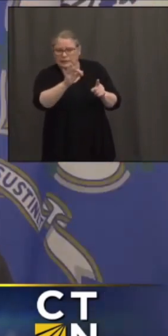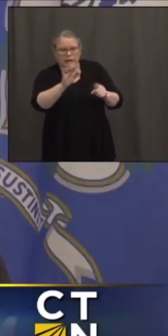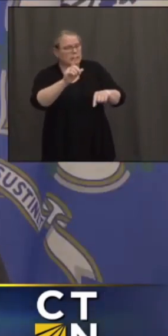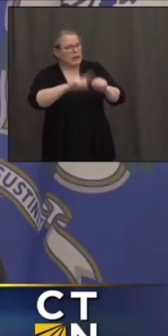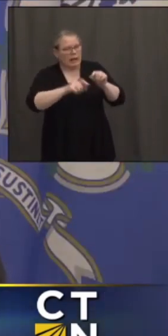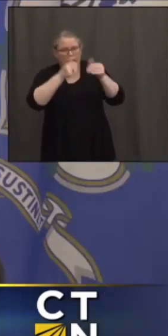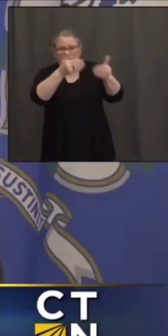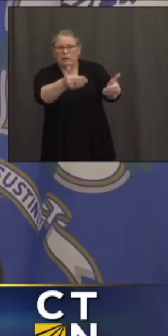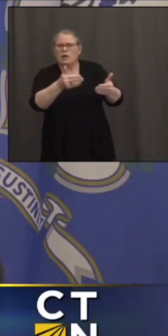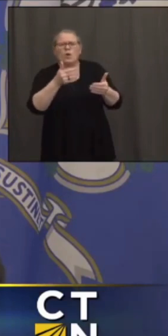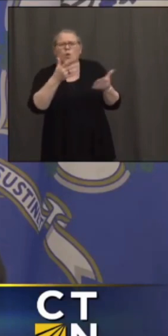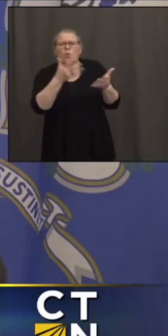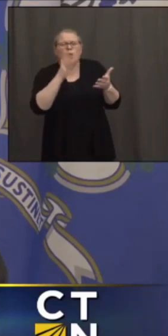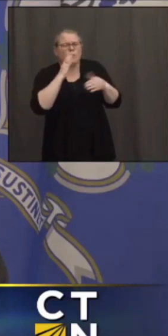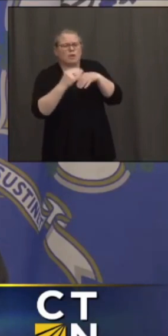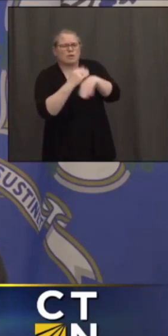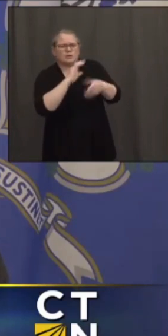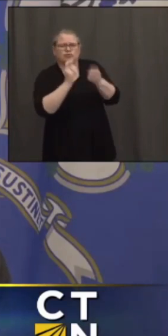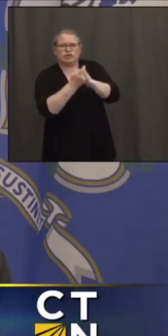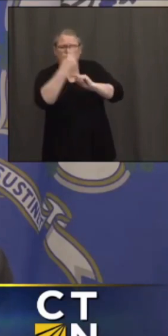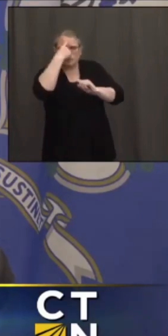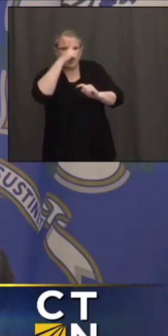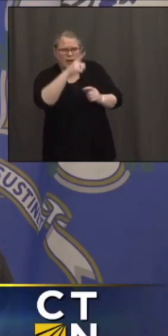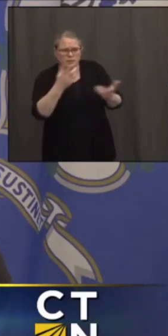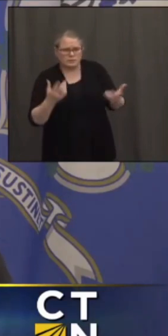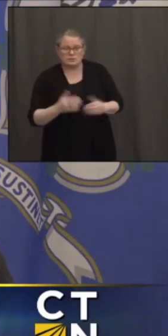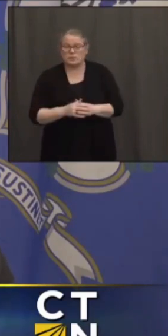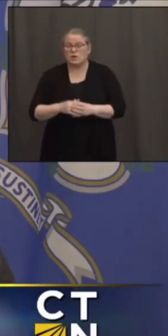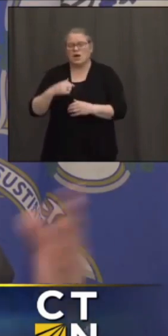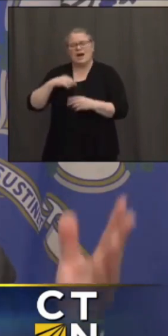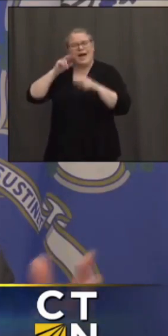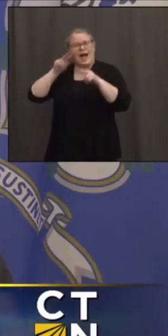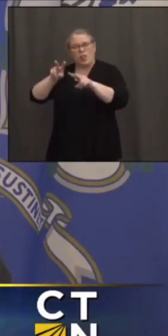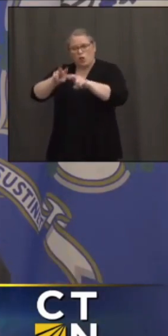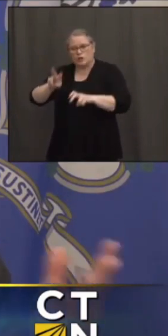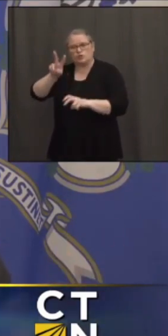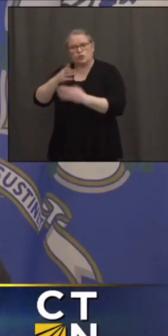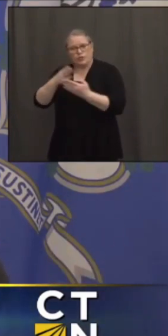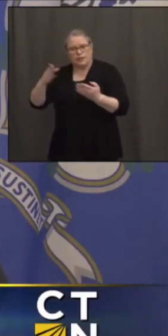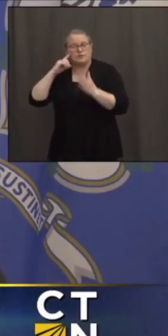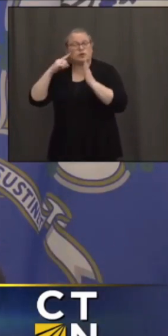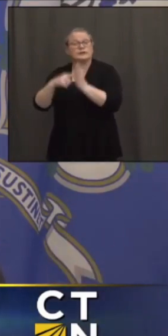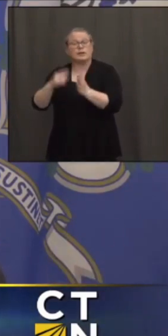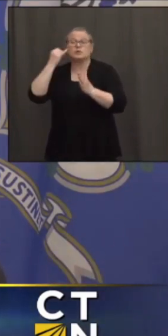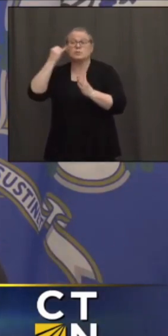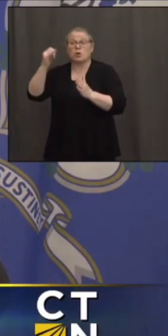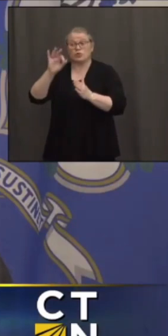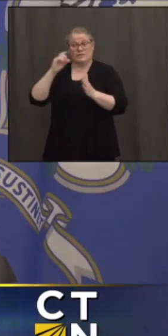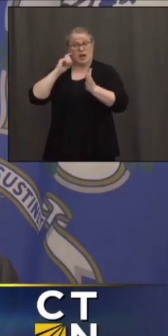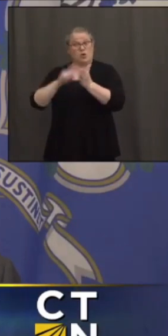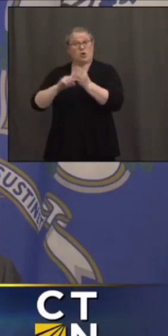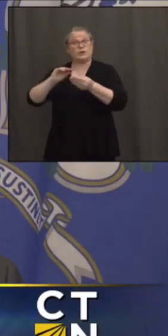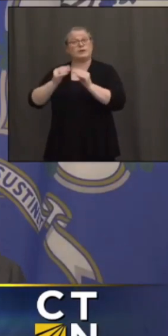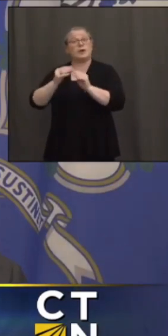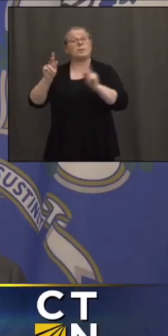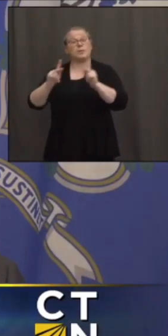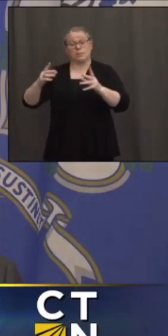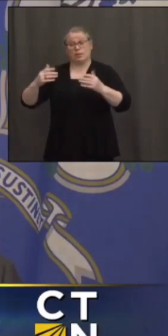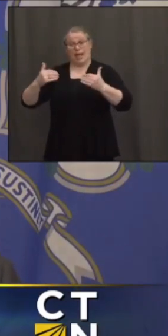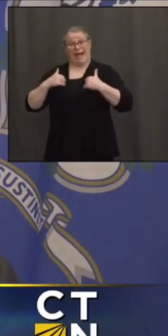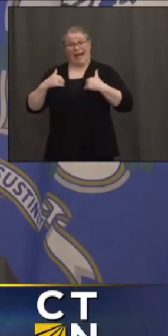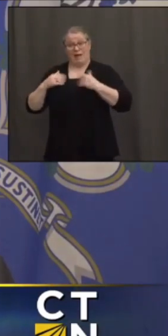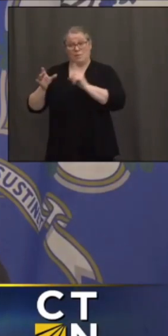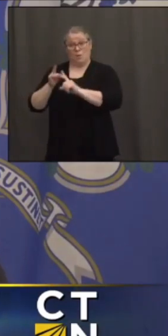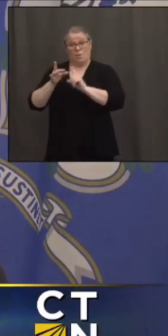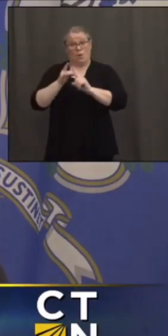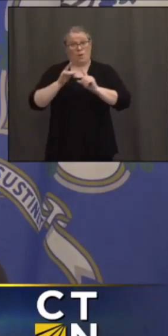I see a fast change in the infection rate, maybe the Brazilian virus is coming in. I see that reflected in infections. I